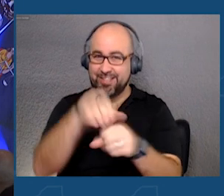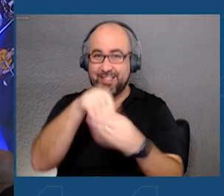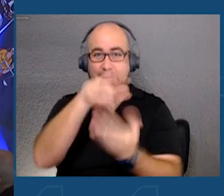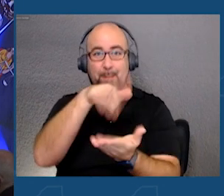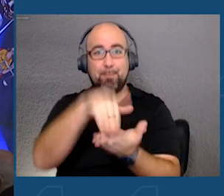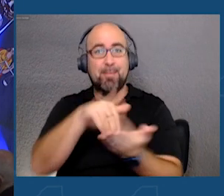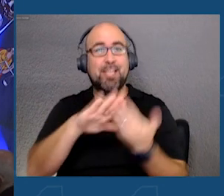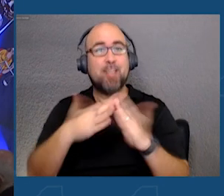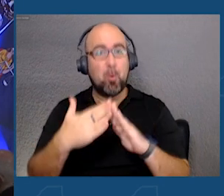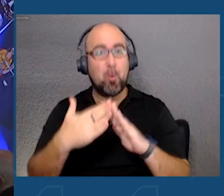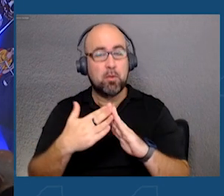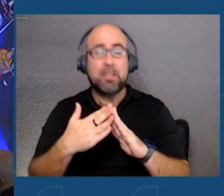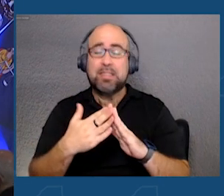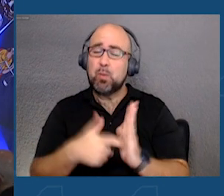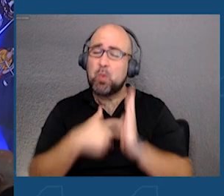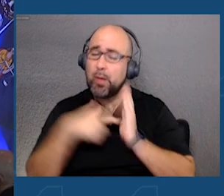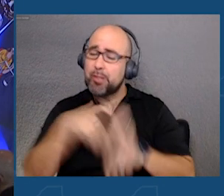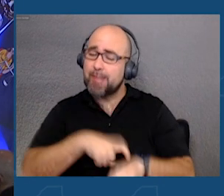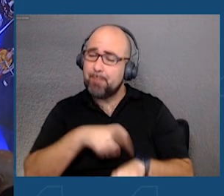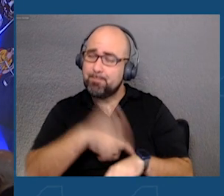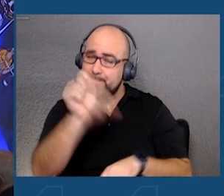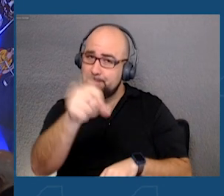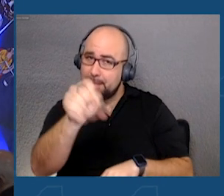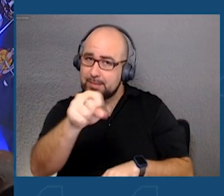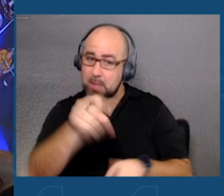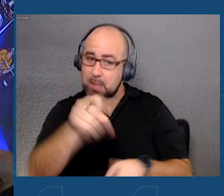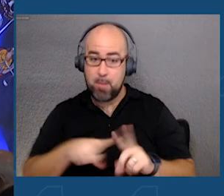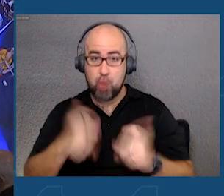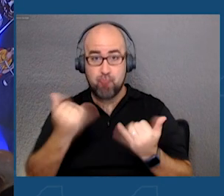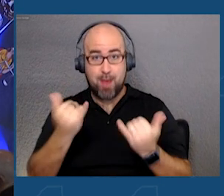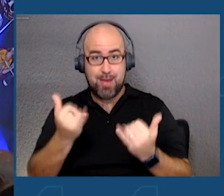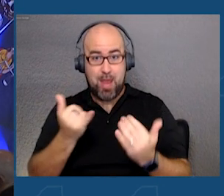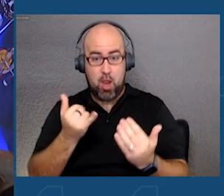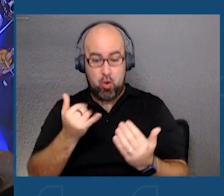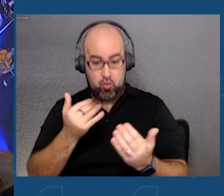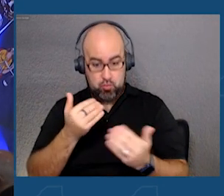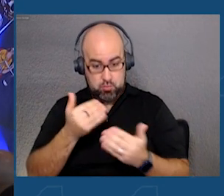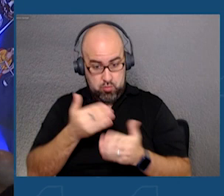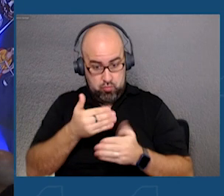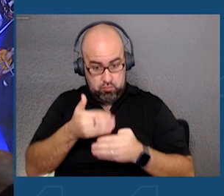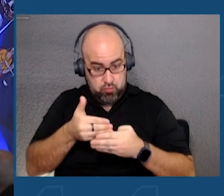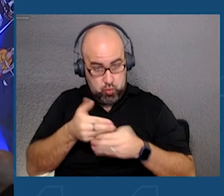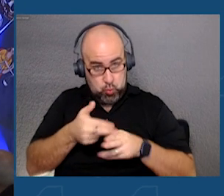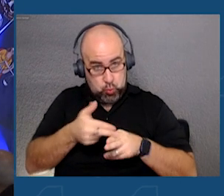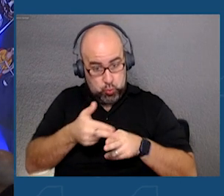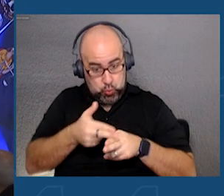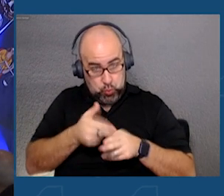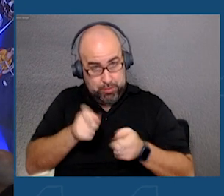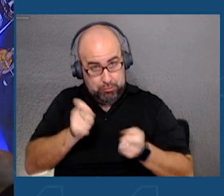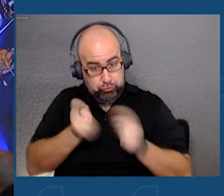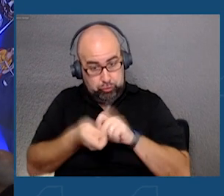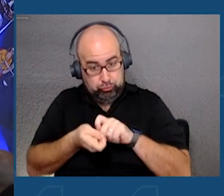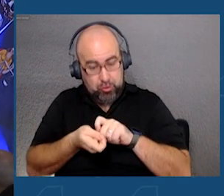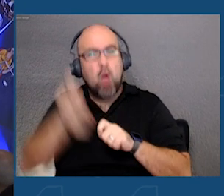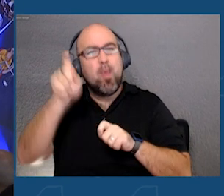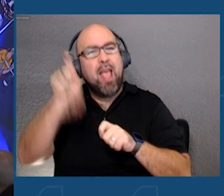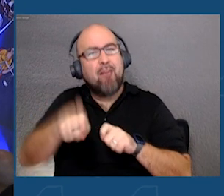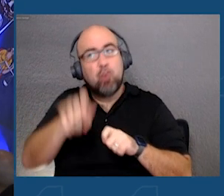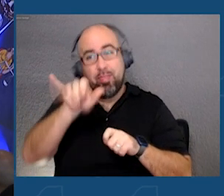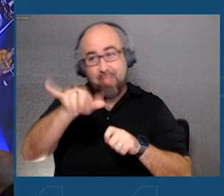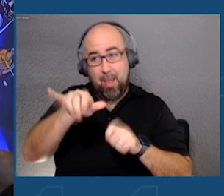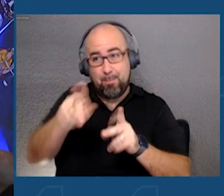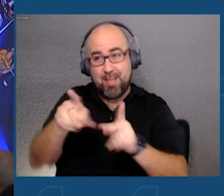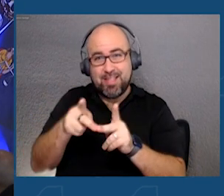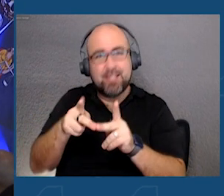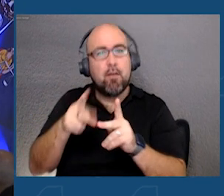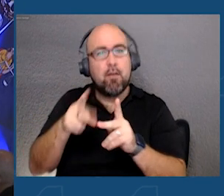time, and in the short run, what we also have to do is we've got to make these places fun to go to.